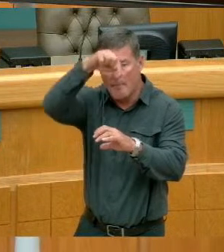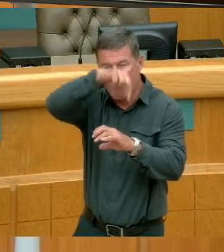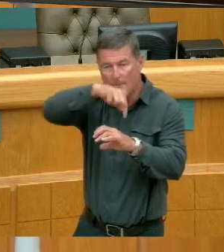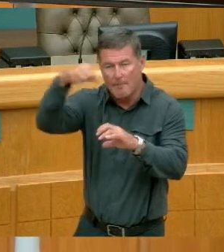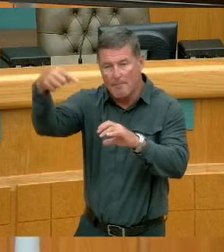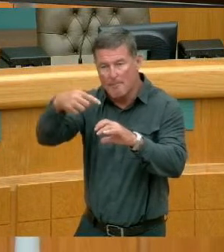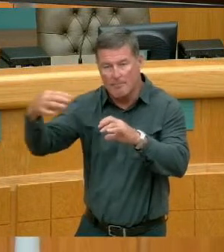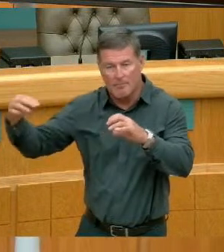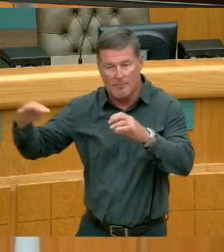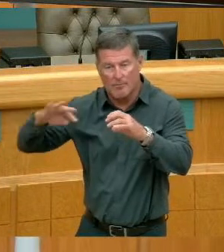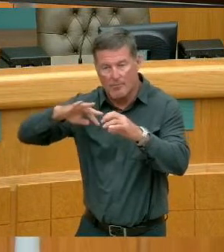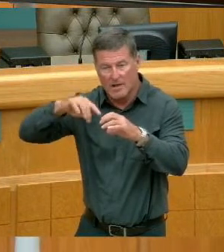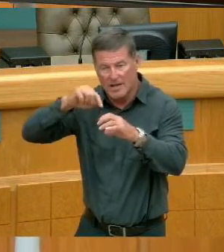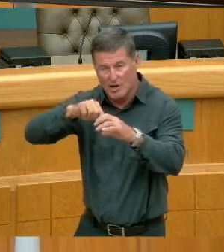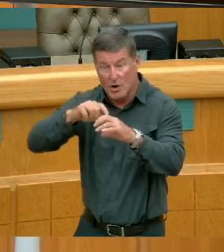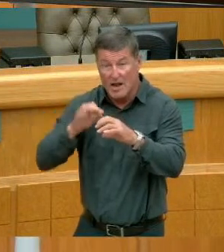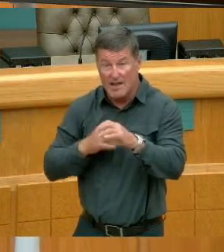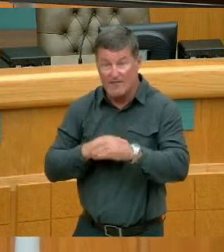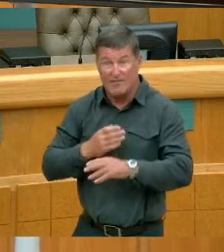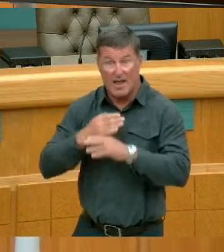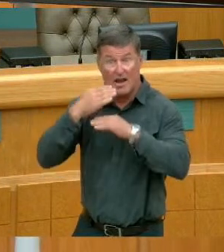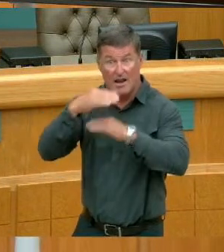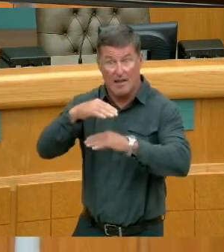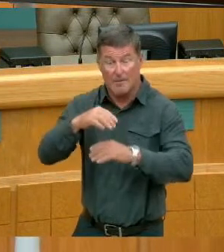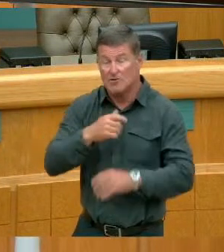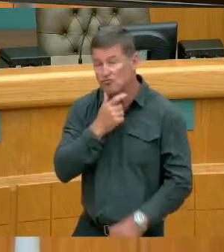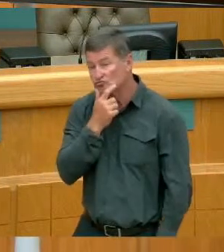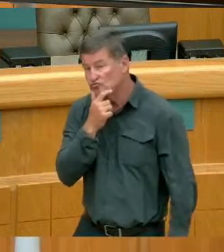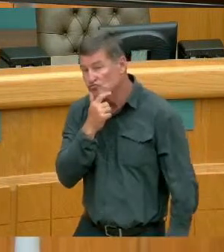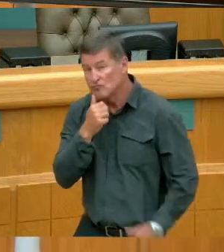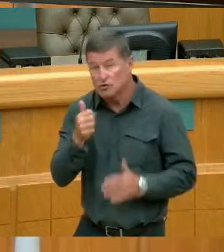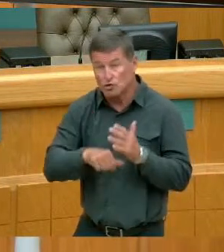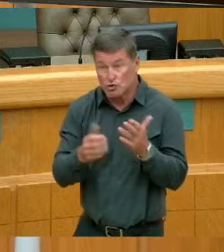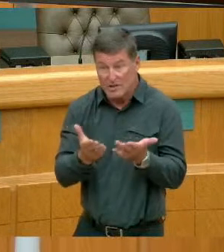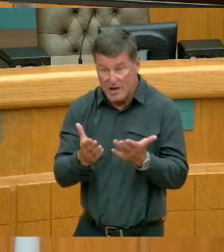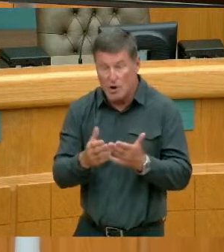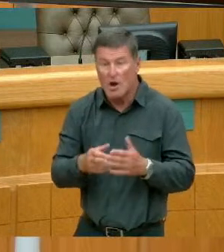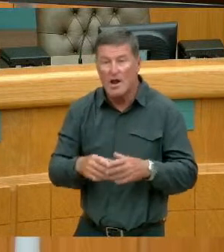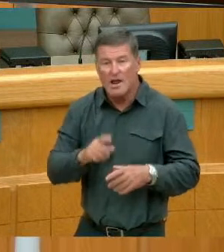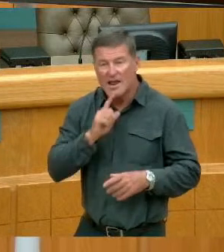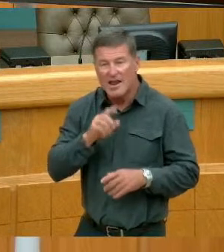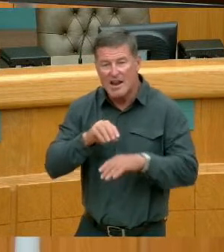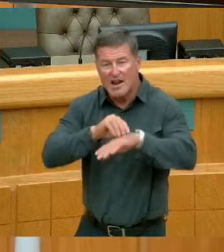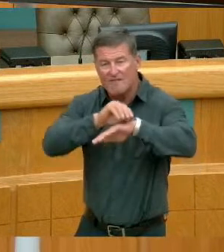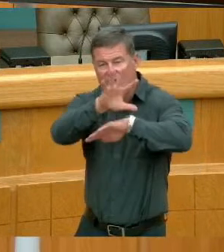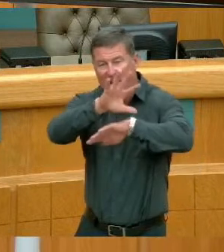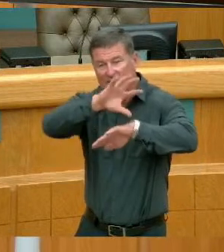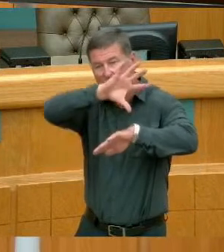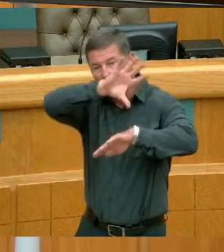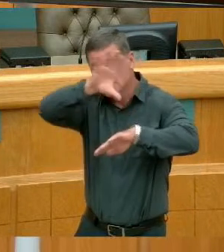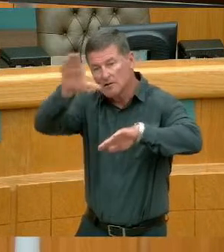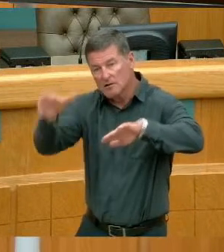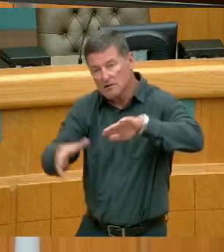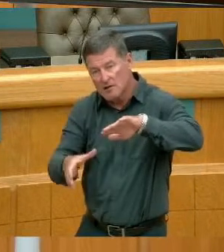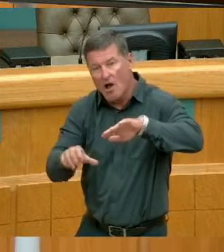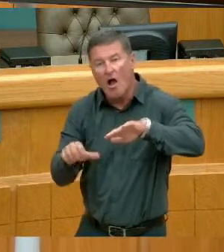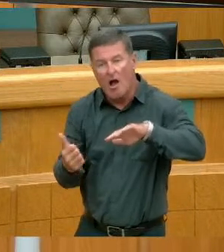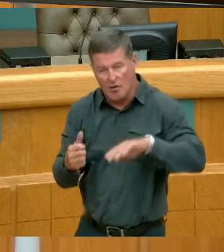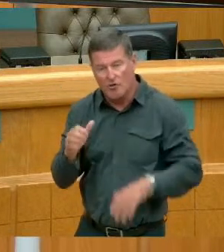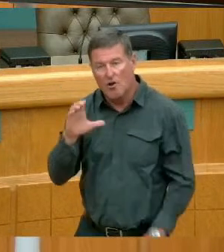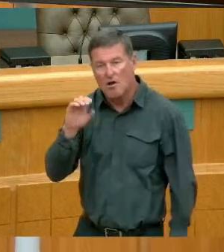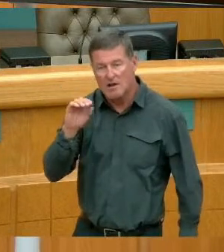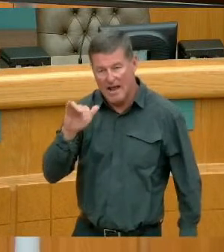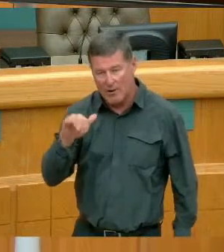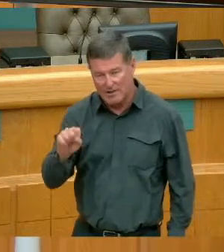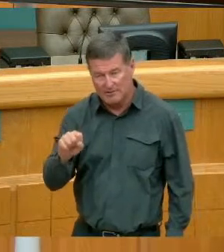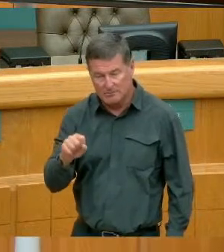are effectively restricting other counties all around us, even though they're not named. Second, we know that when this